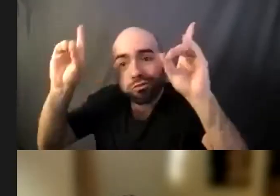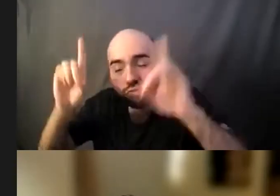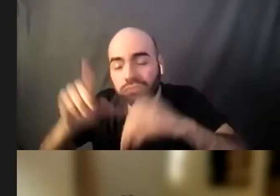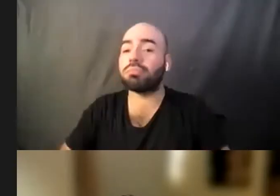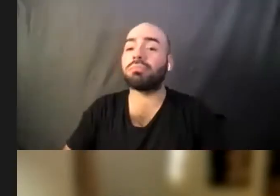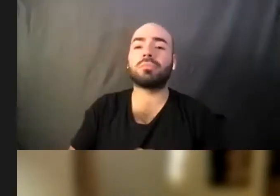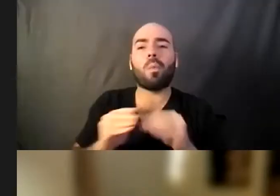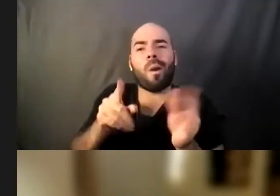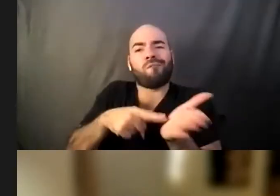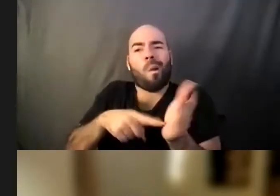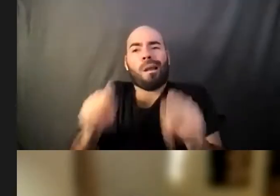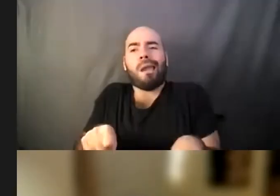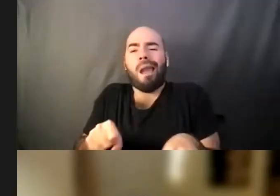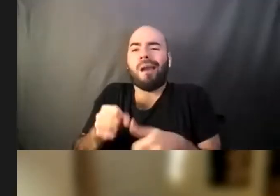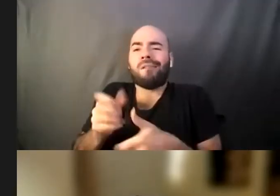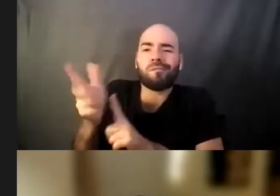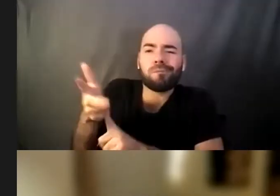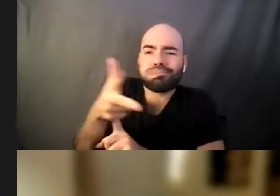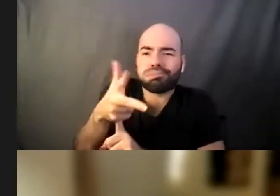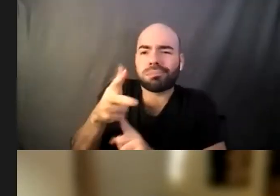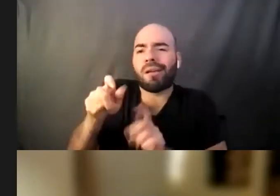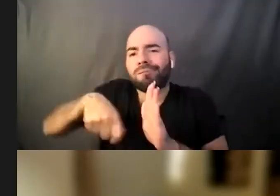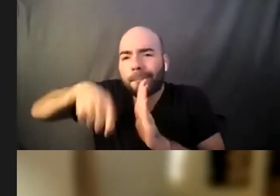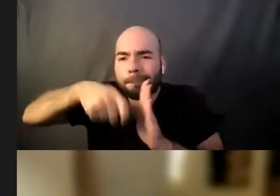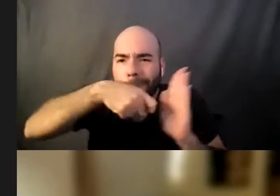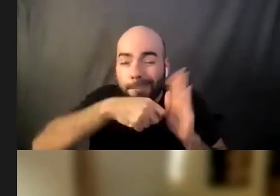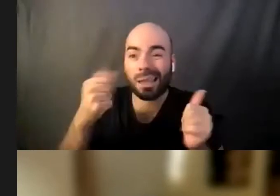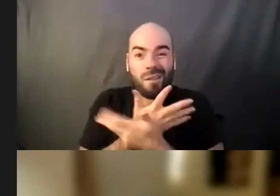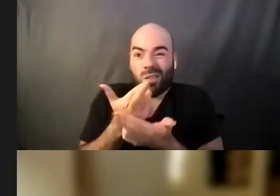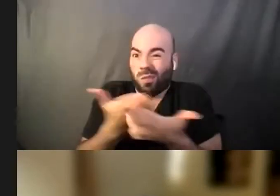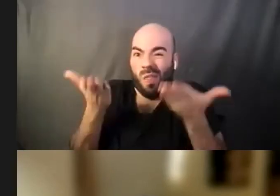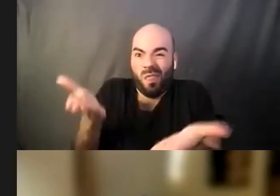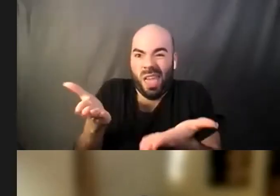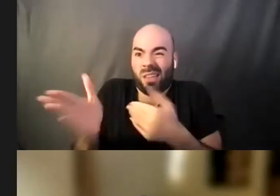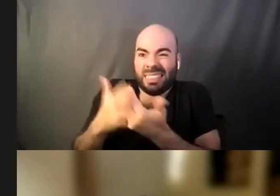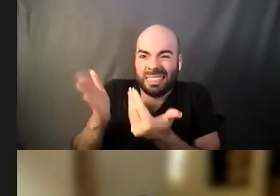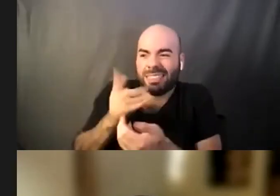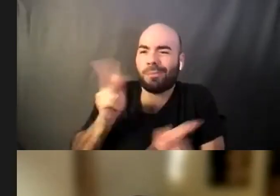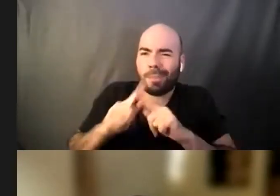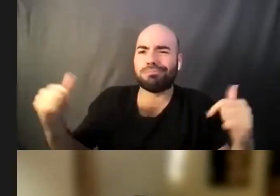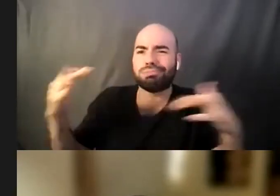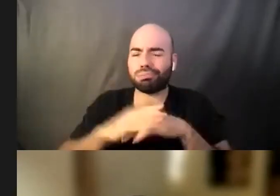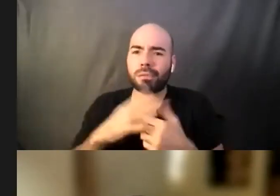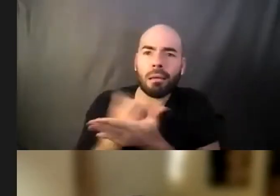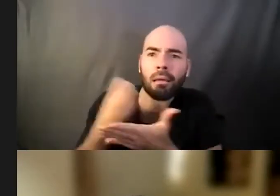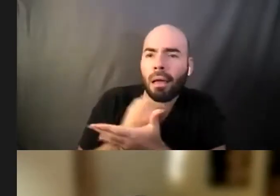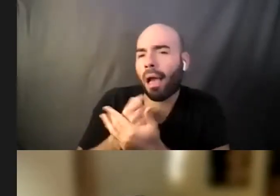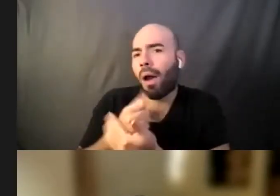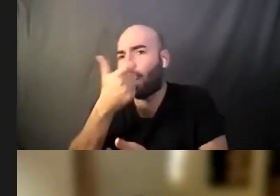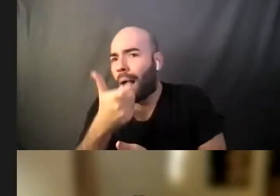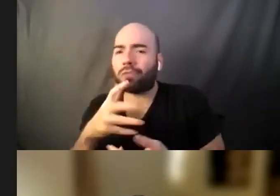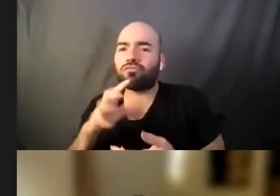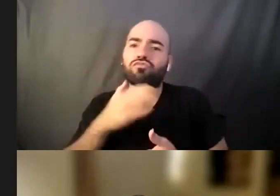affordable filmmaking resources all exist side by side with DCTV's own award-winning documentary